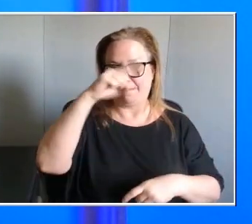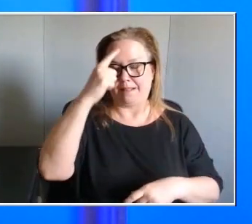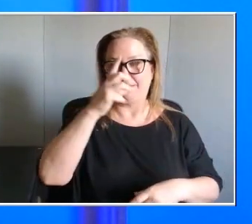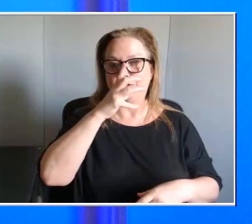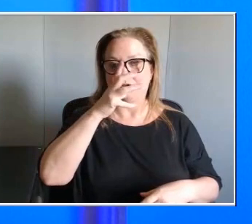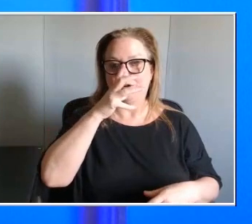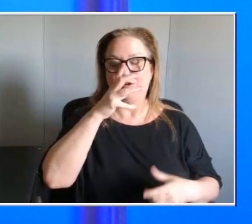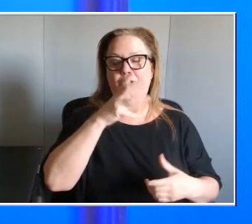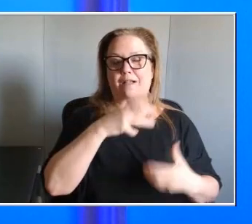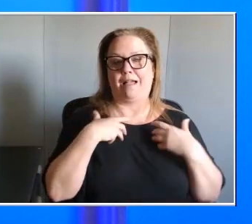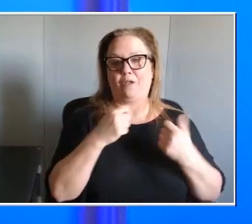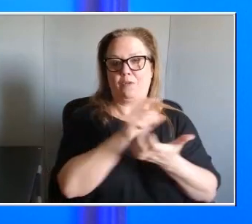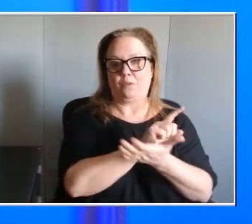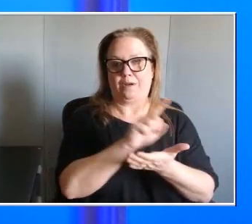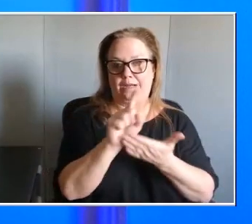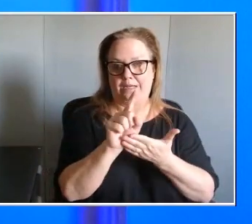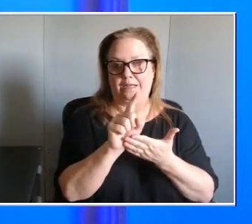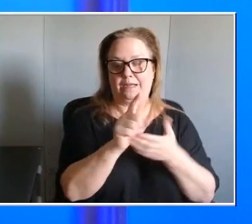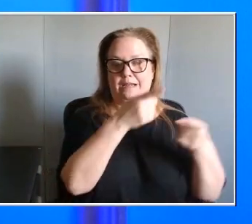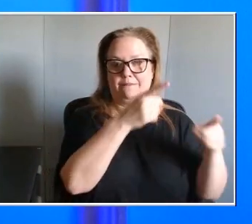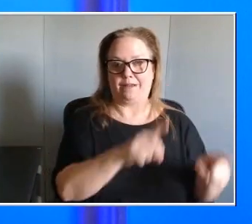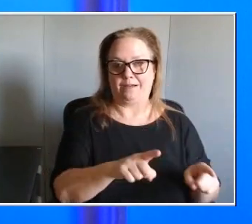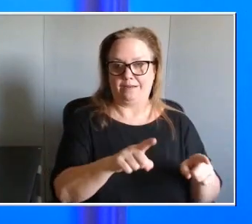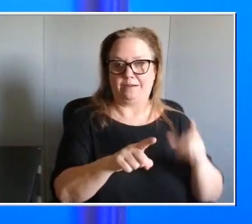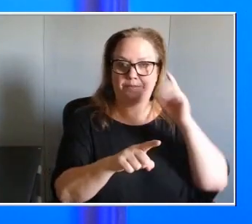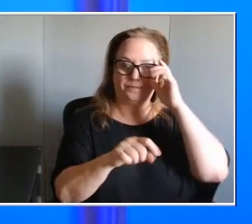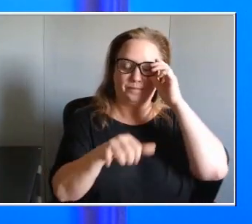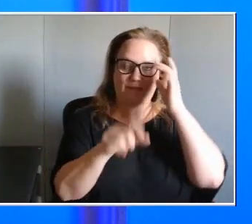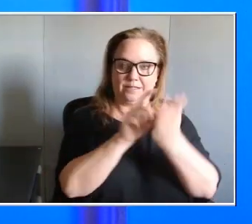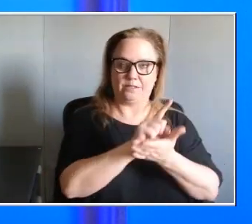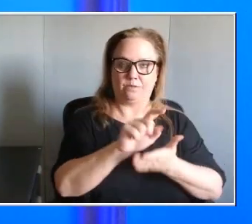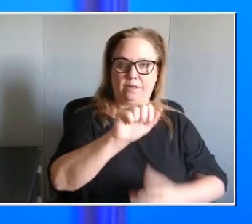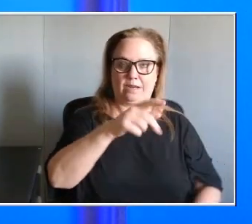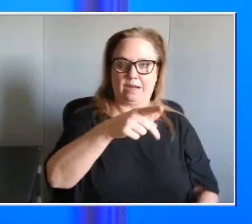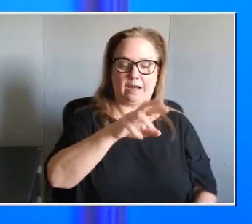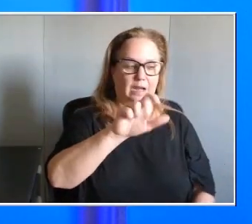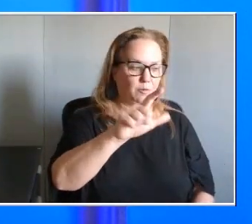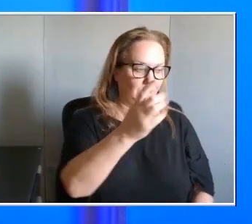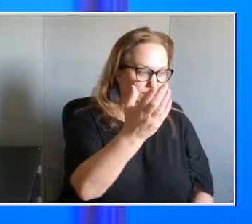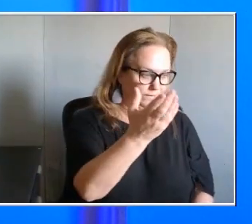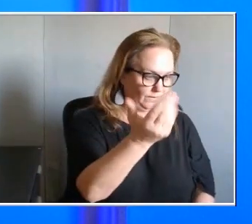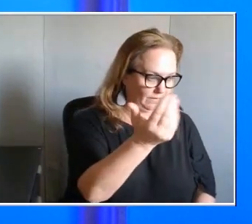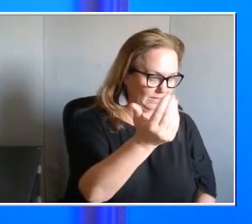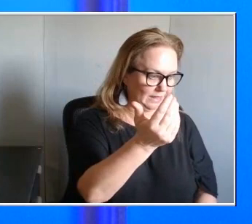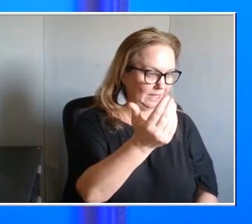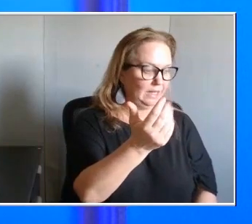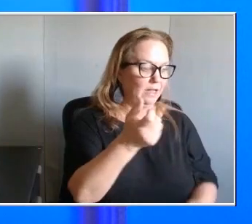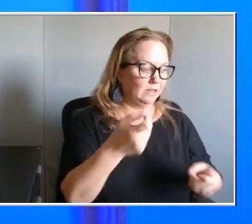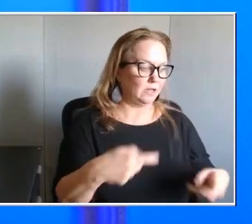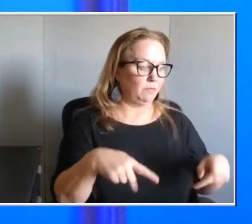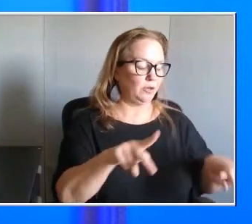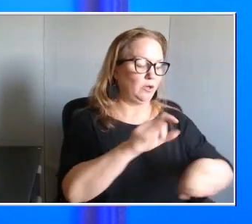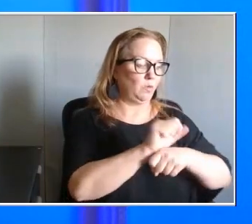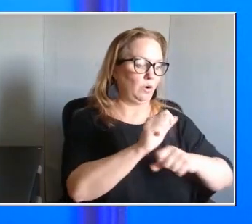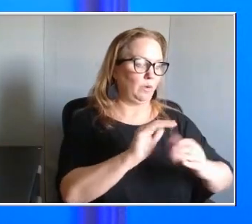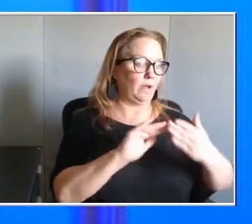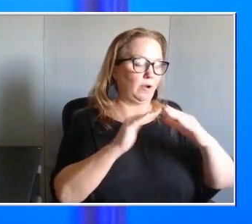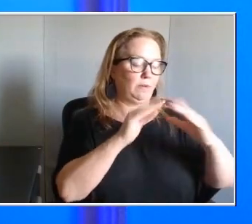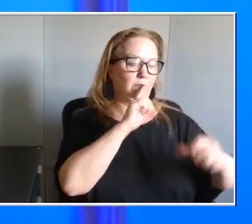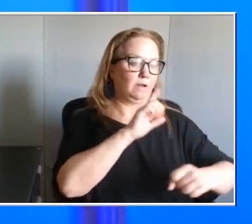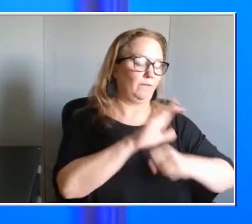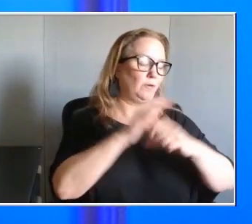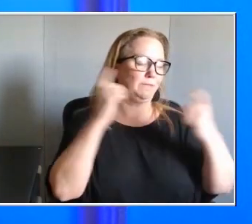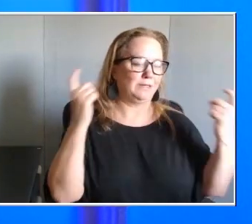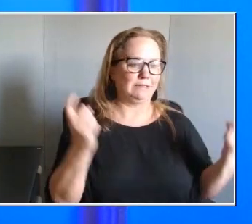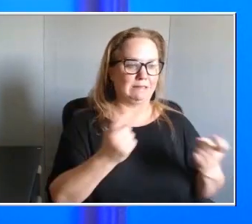Week event that happens this week on April 15th, and that is our opportunity to work with our community, to affirm them, to celebrate.